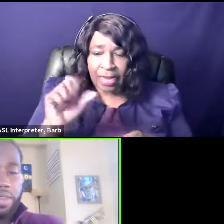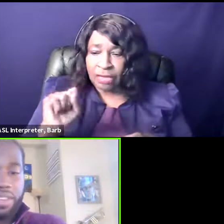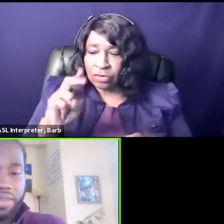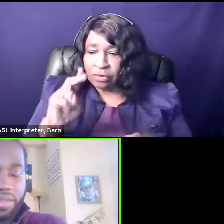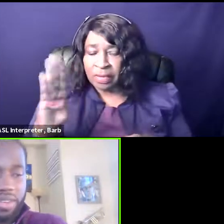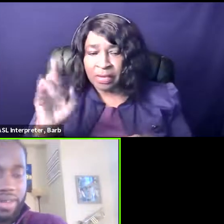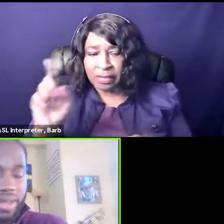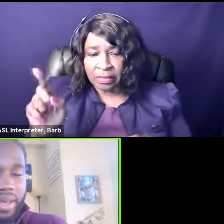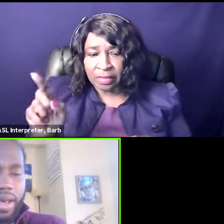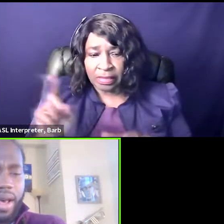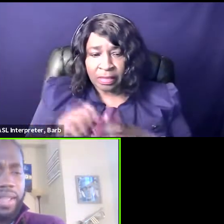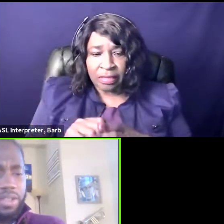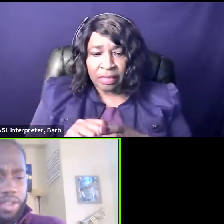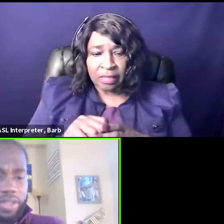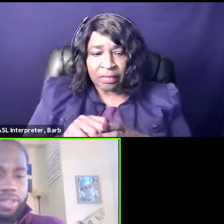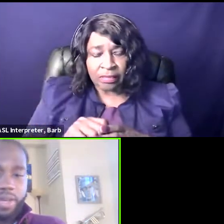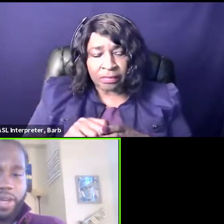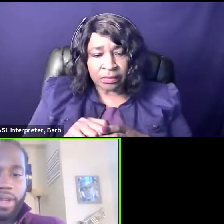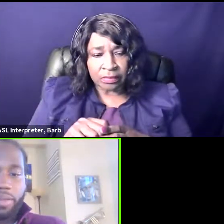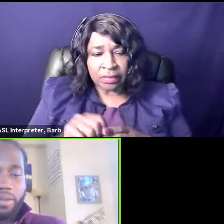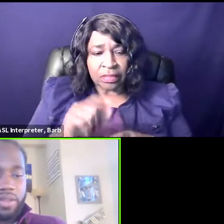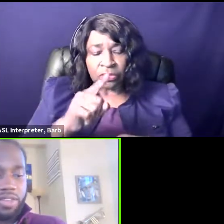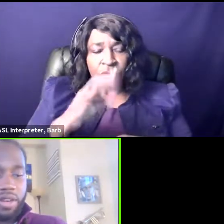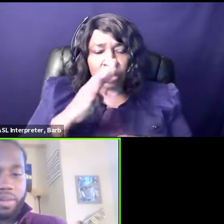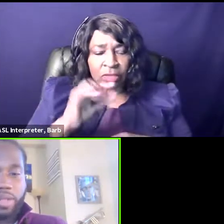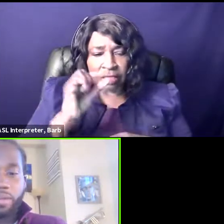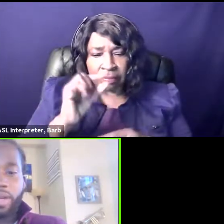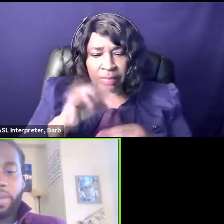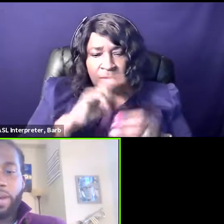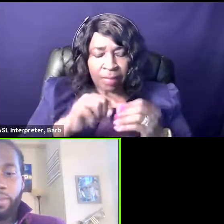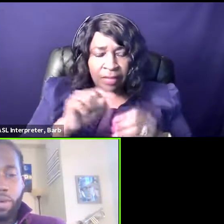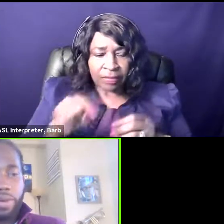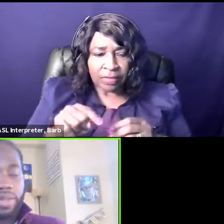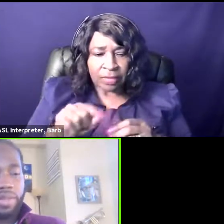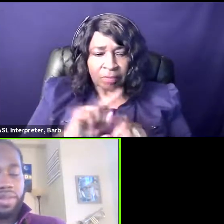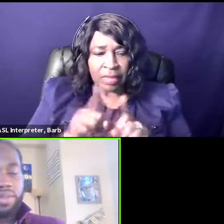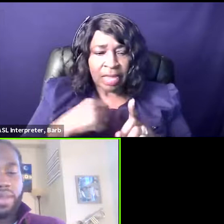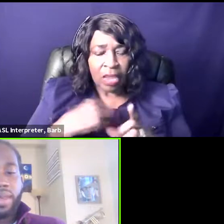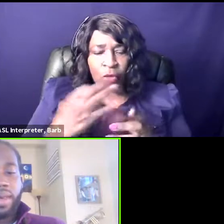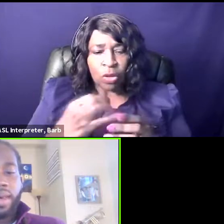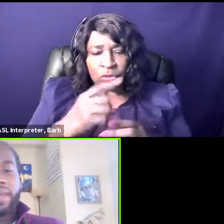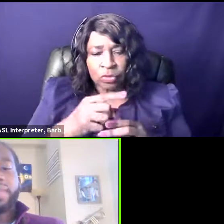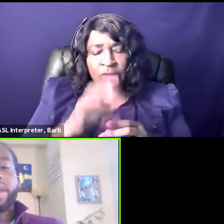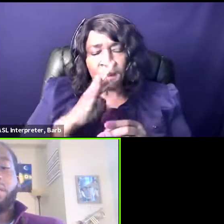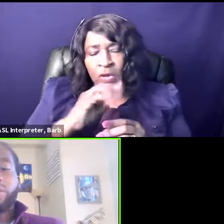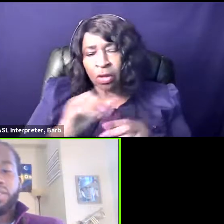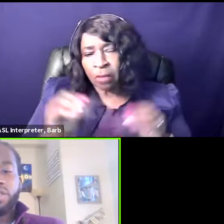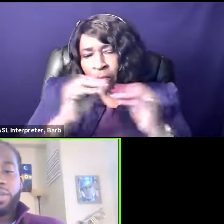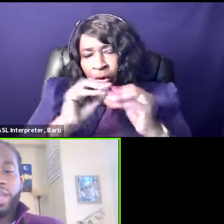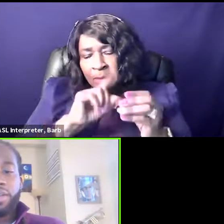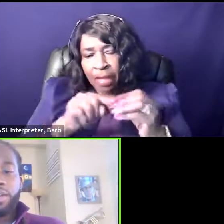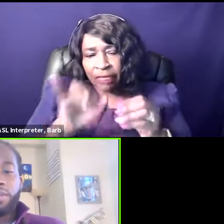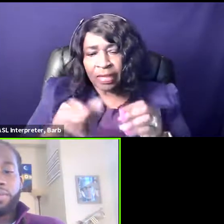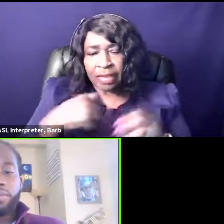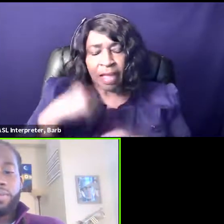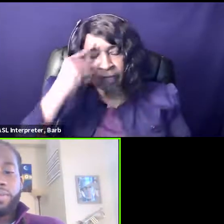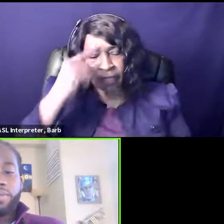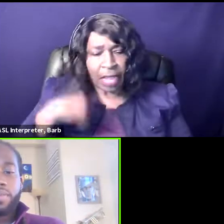regards to energy consumption. And you talked a bit about it, but I would love to talk a little bit about more, because I think I would have assumed